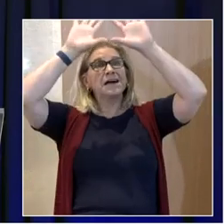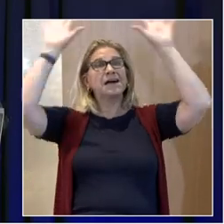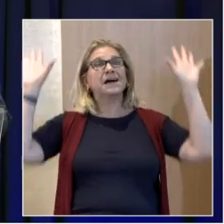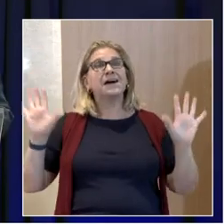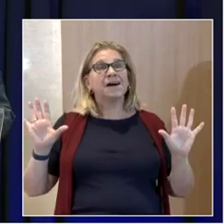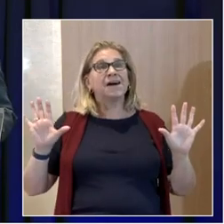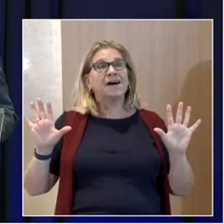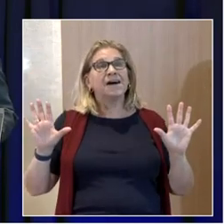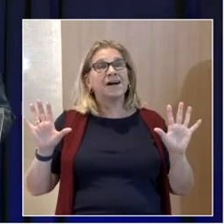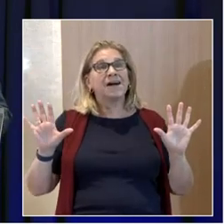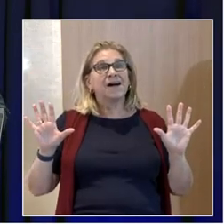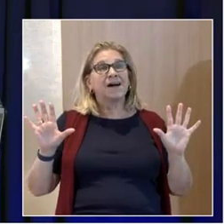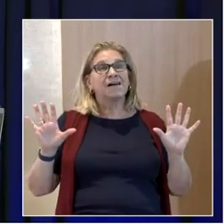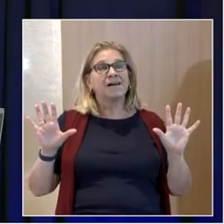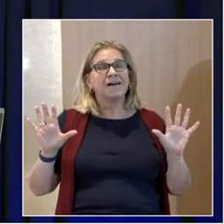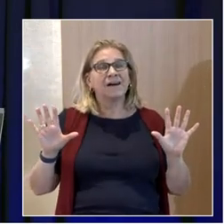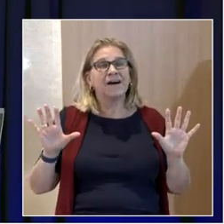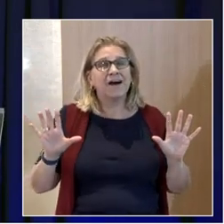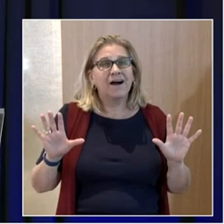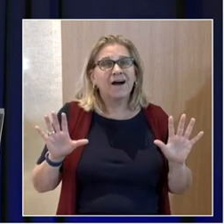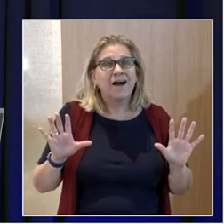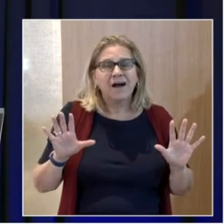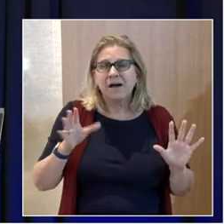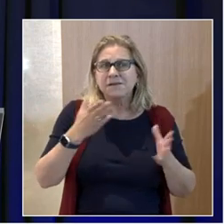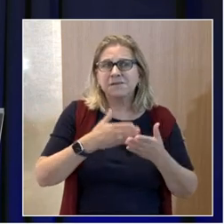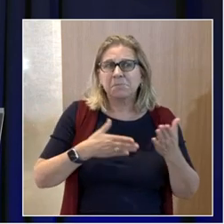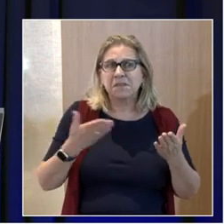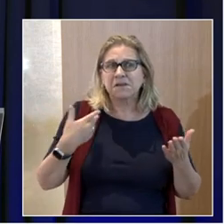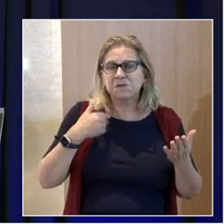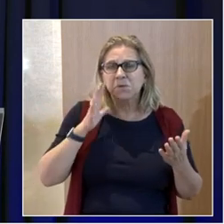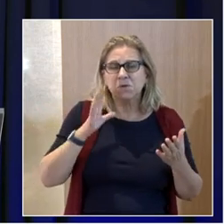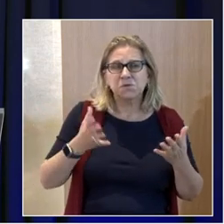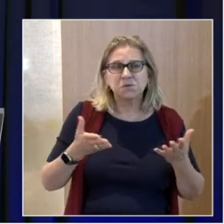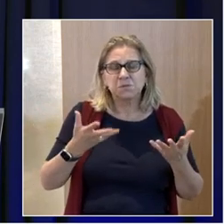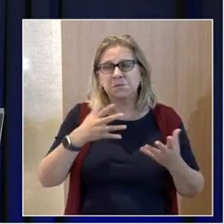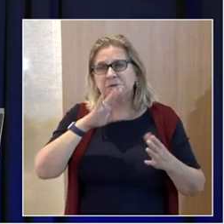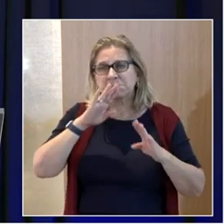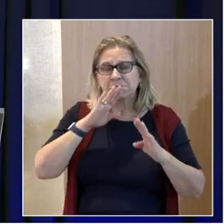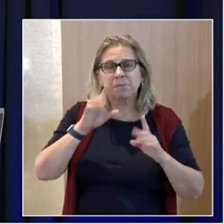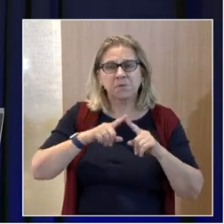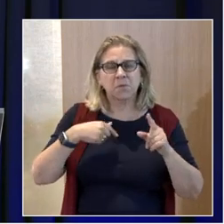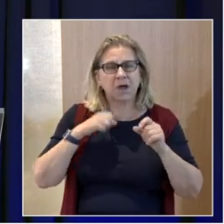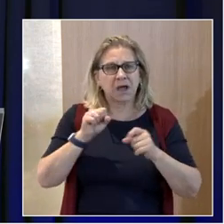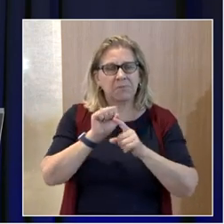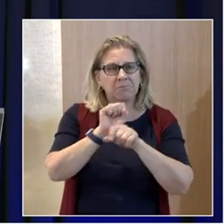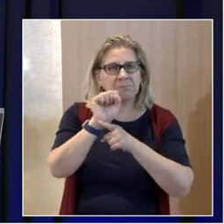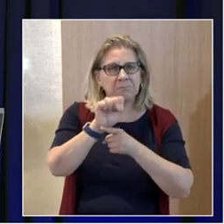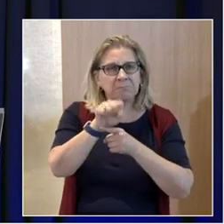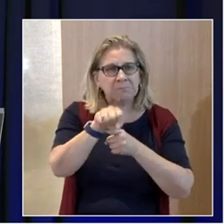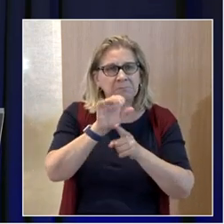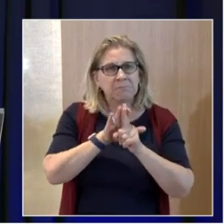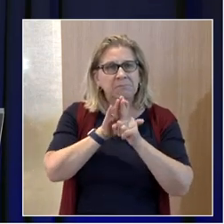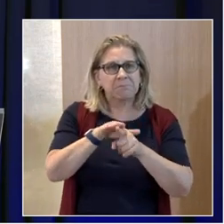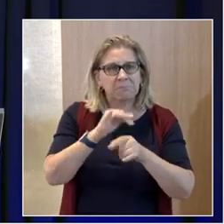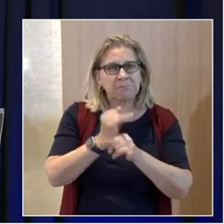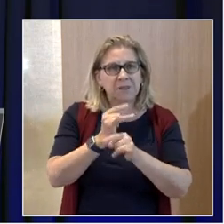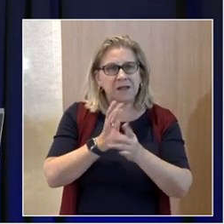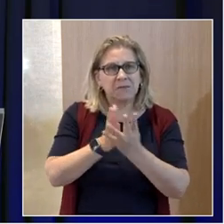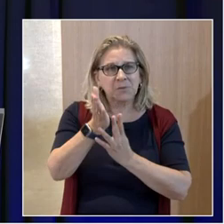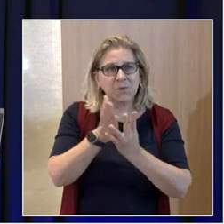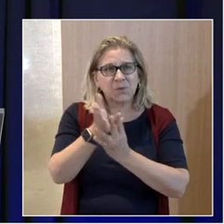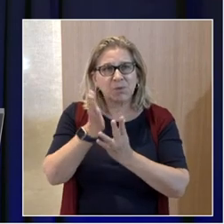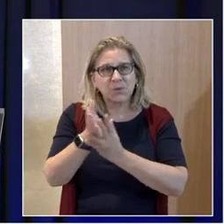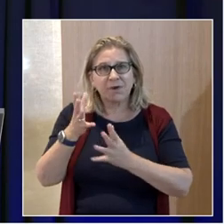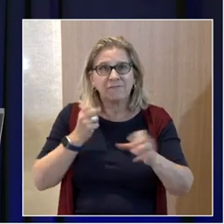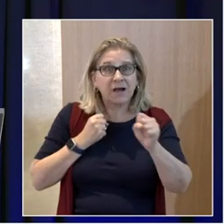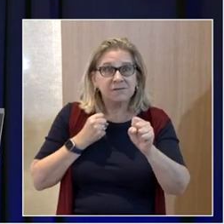characterize as blocking and tackling. And we do it better, we do it faster, and sometimes we do it with more money. And then there